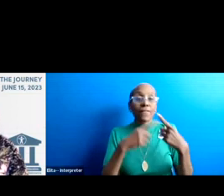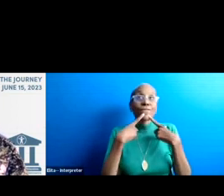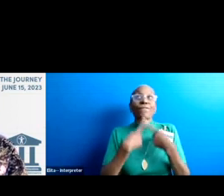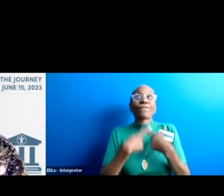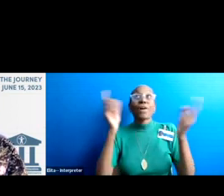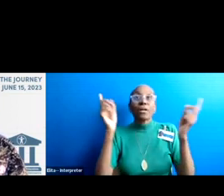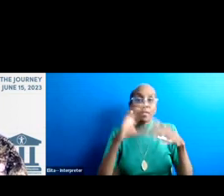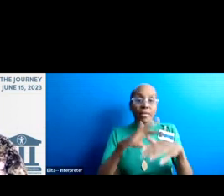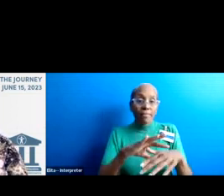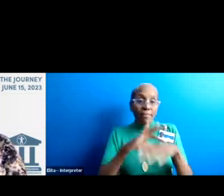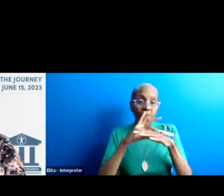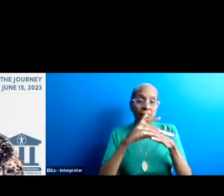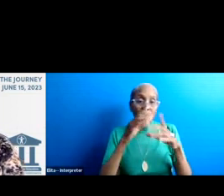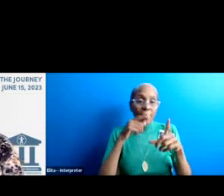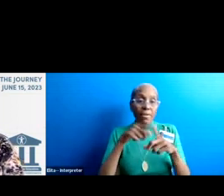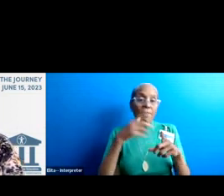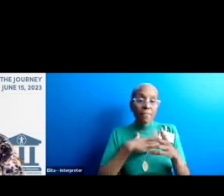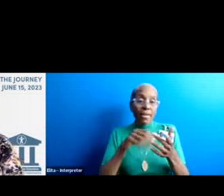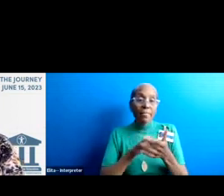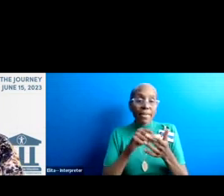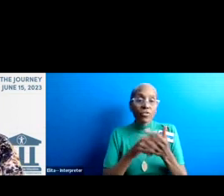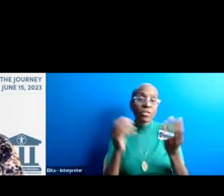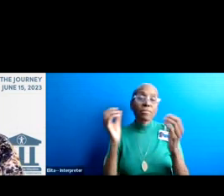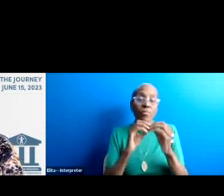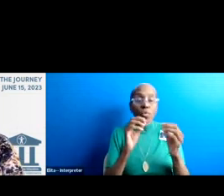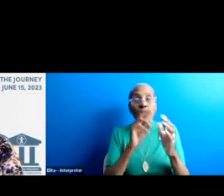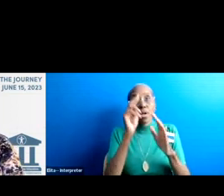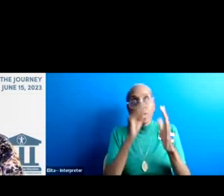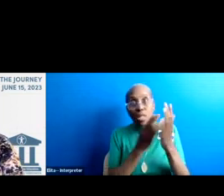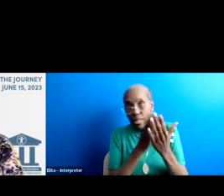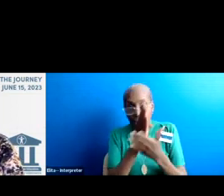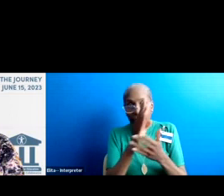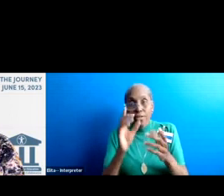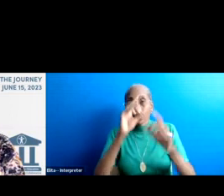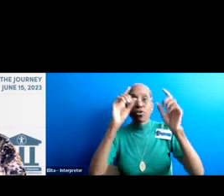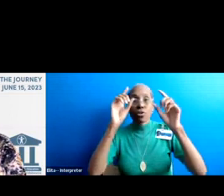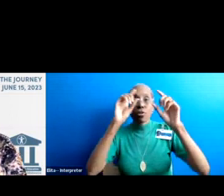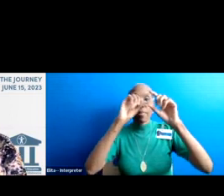main contents of my page, which is more navigation up here in this bar here.